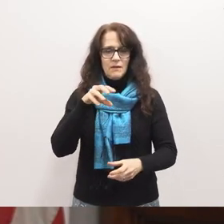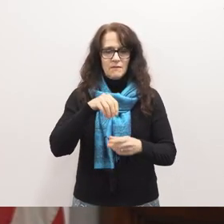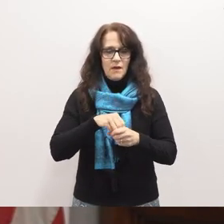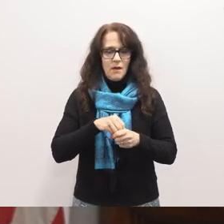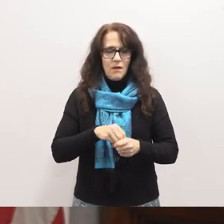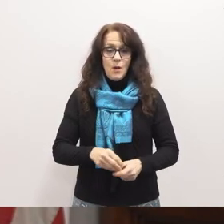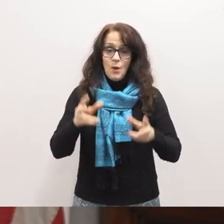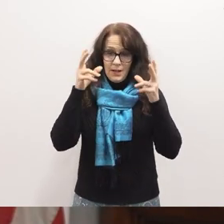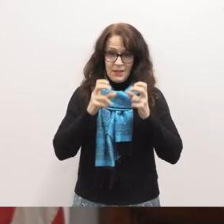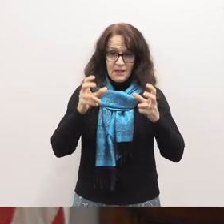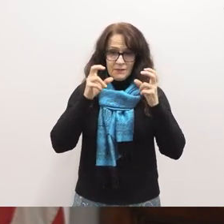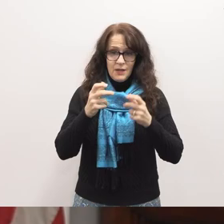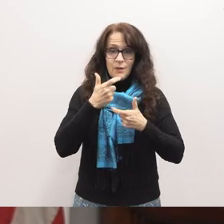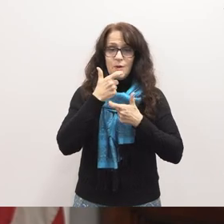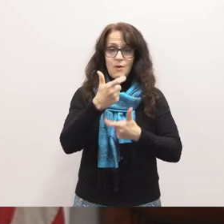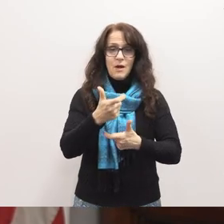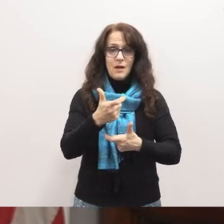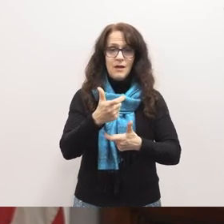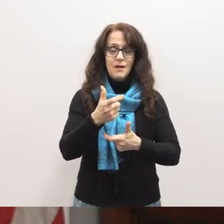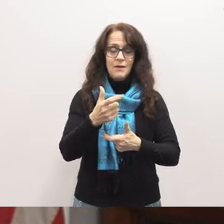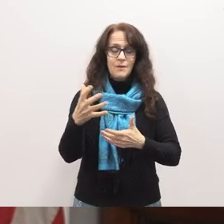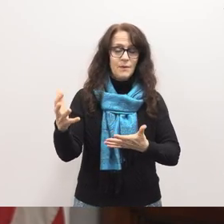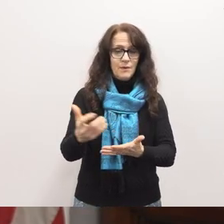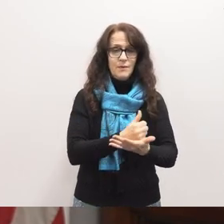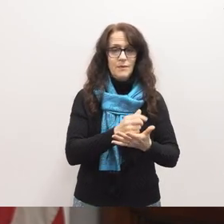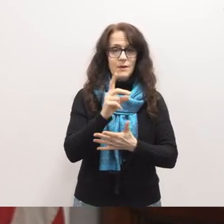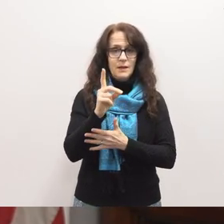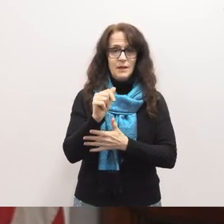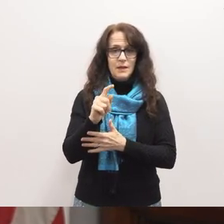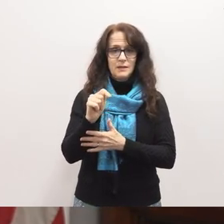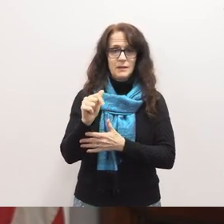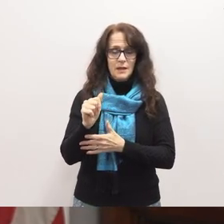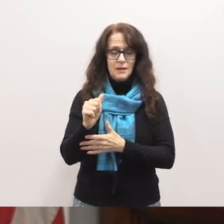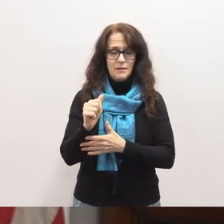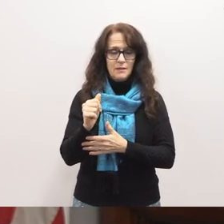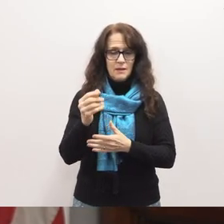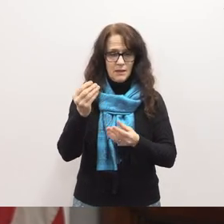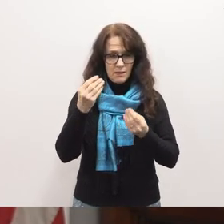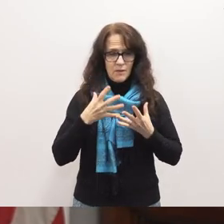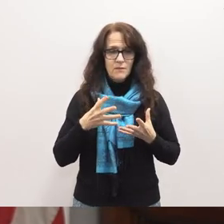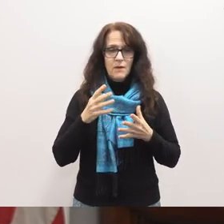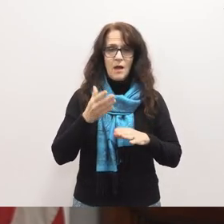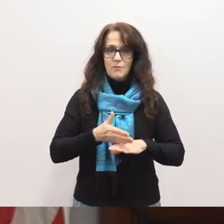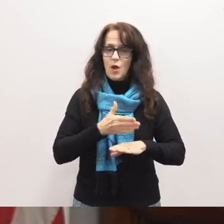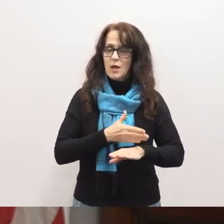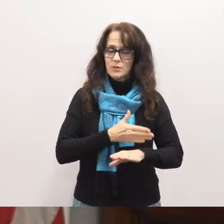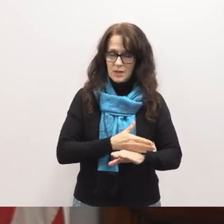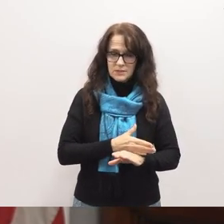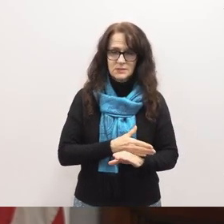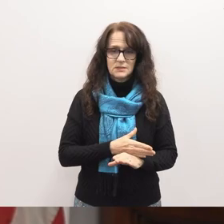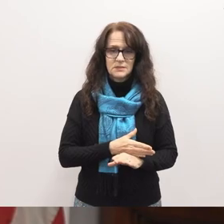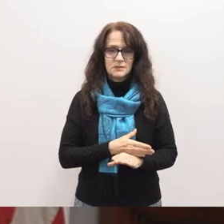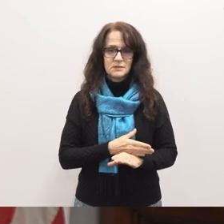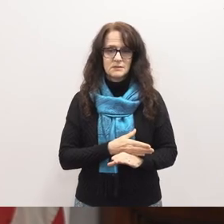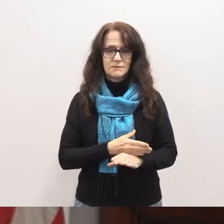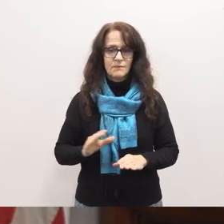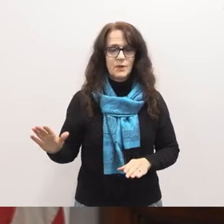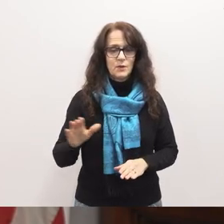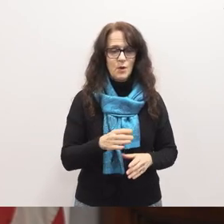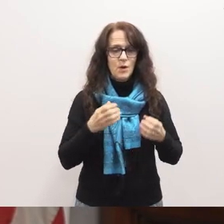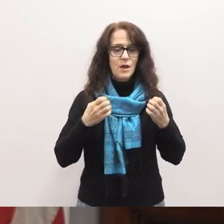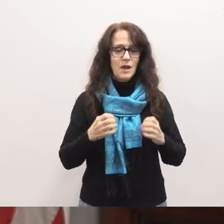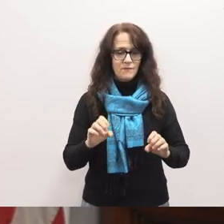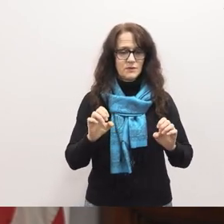are listening, we are watching, we are getting data, we're getting updates on progress, and your efforts